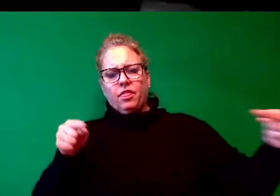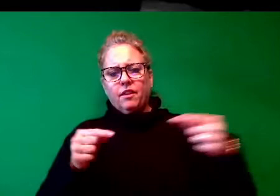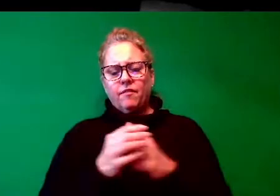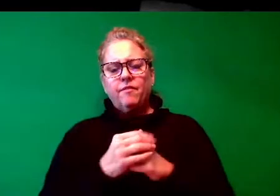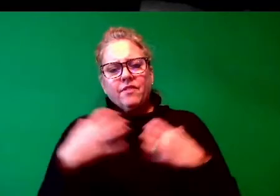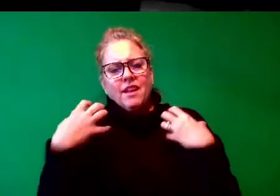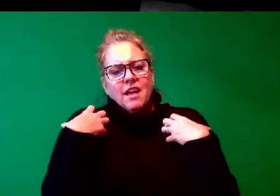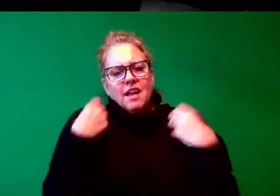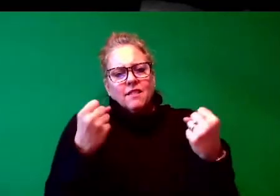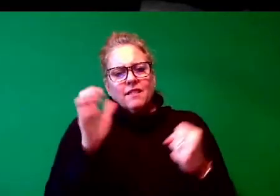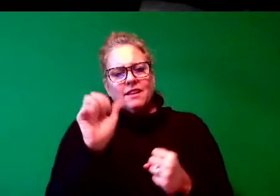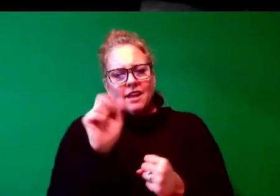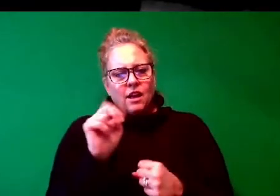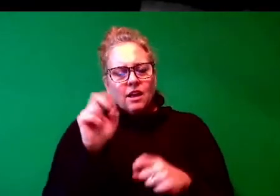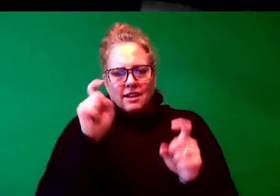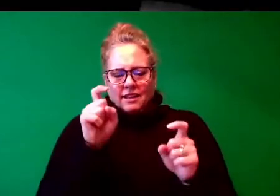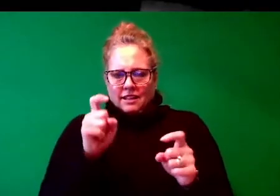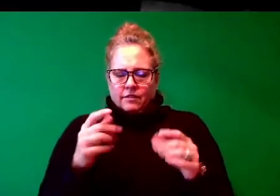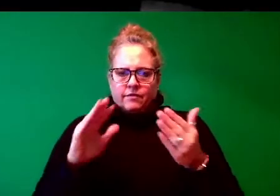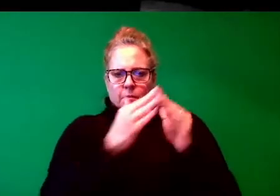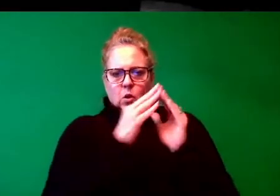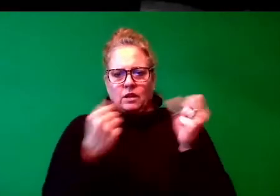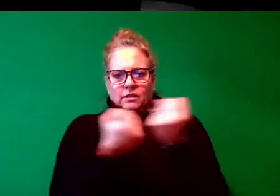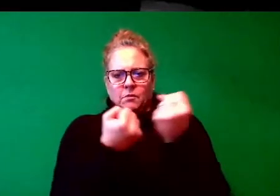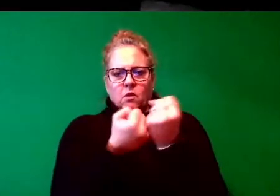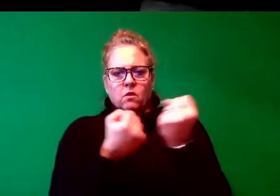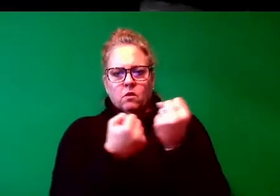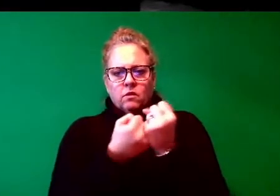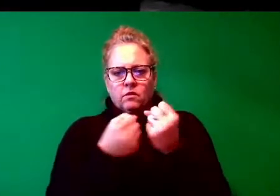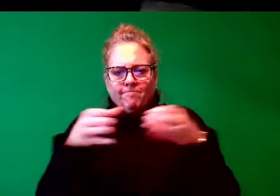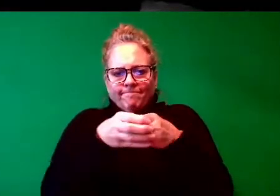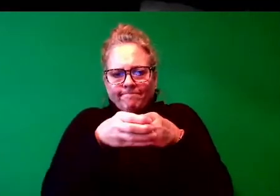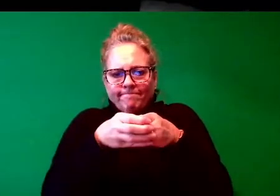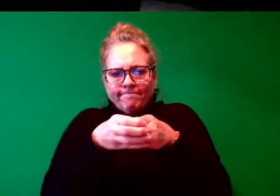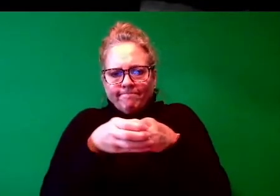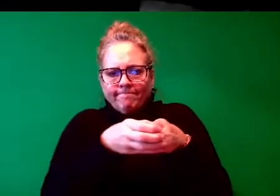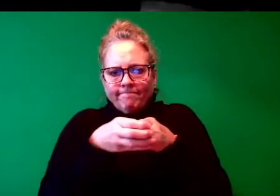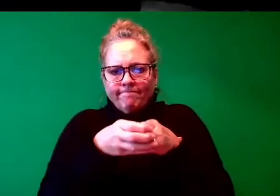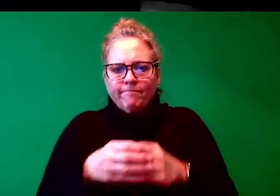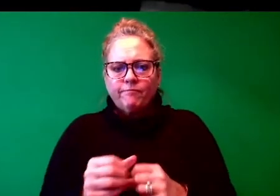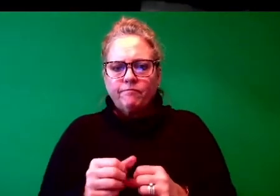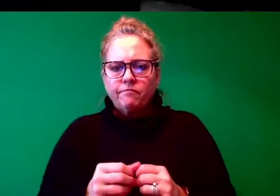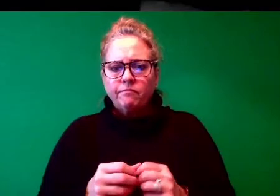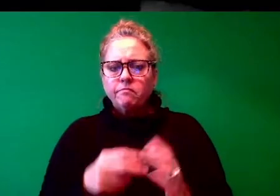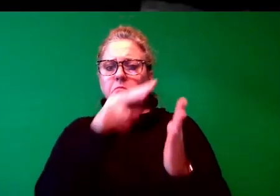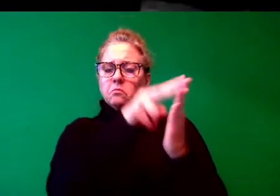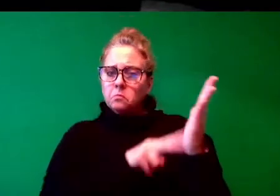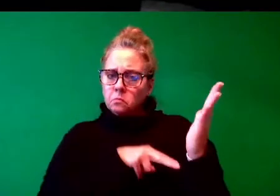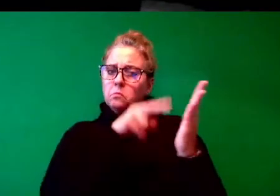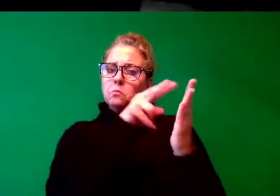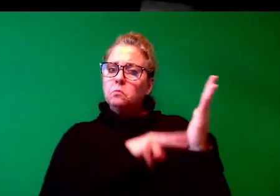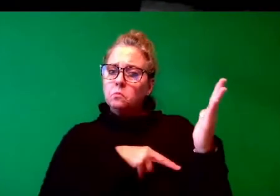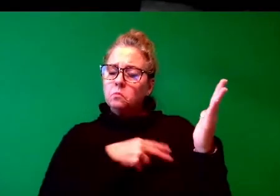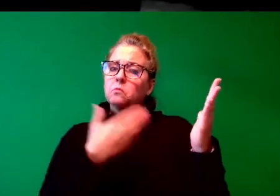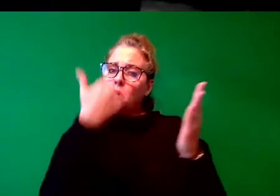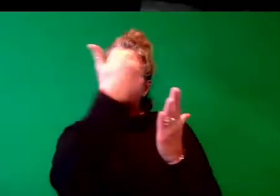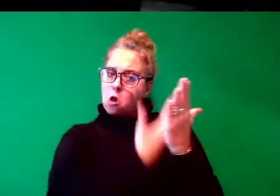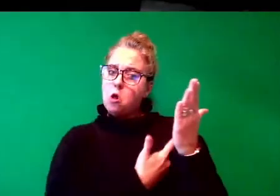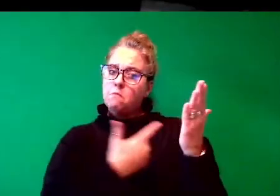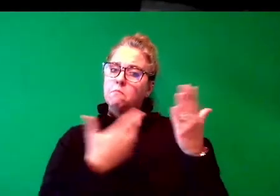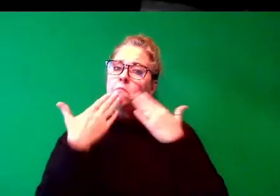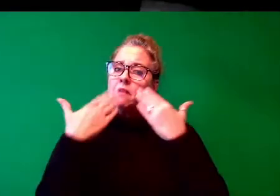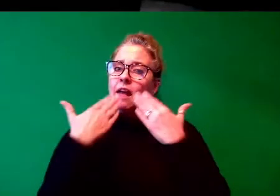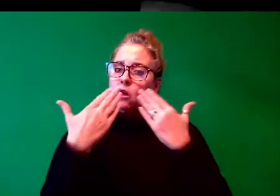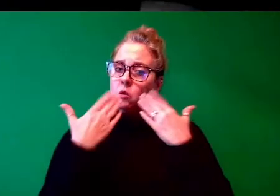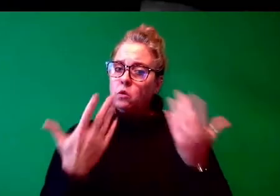letter. I'd only begun to read it myself, so thank you for reading it all the way through. And I support it wholeheartedly, and I think that it should